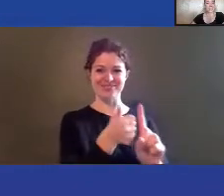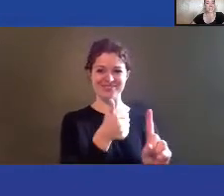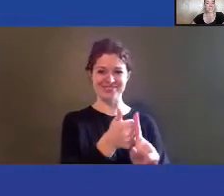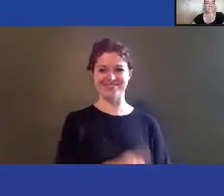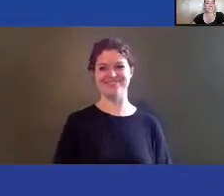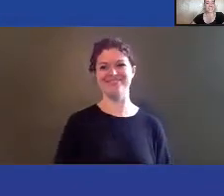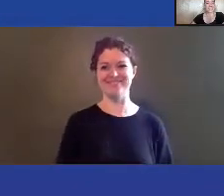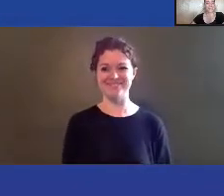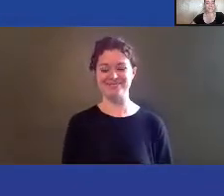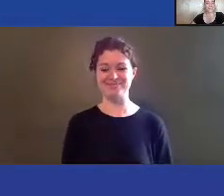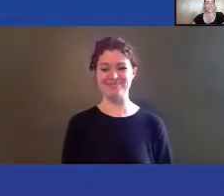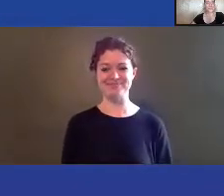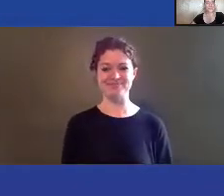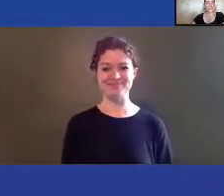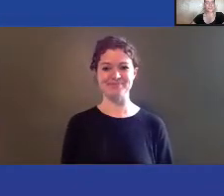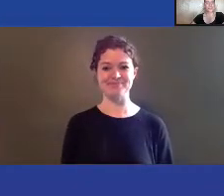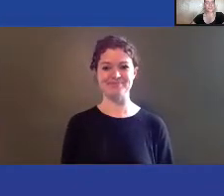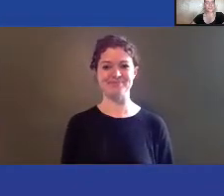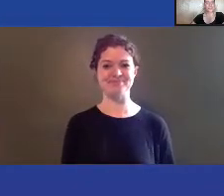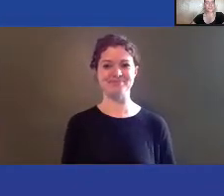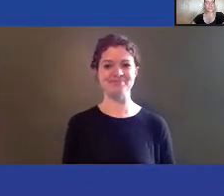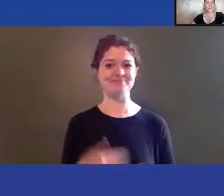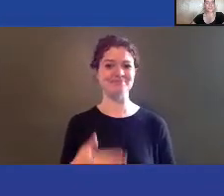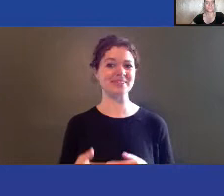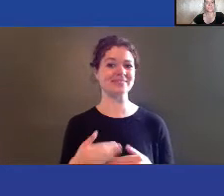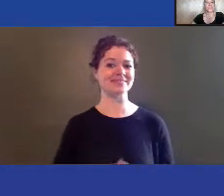Next slide, please.